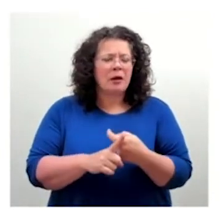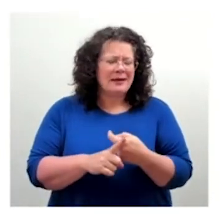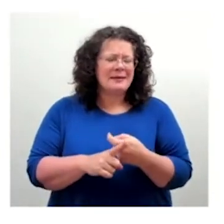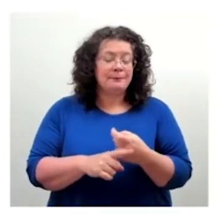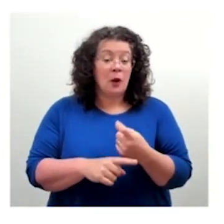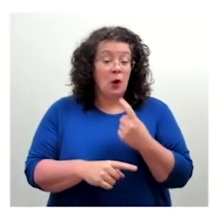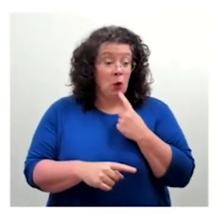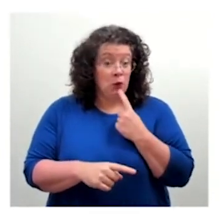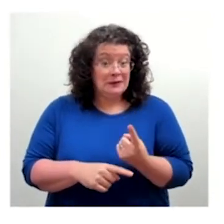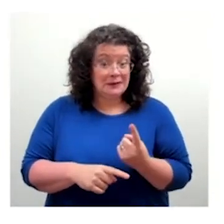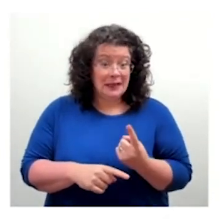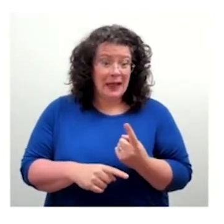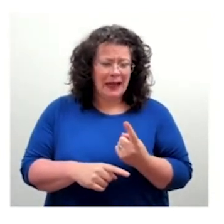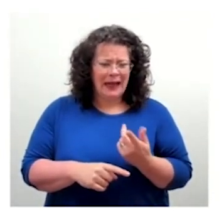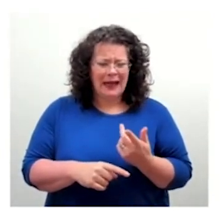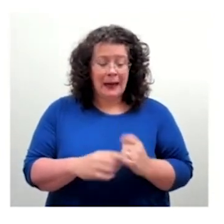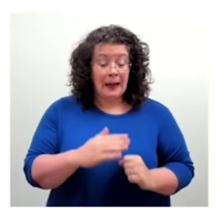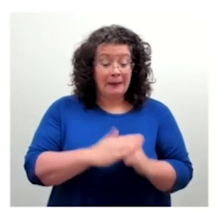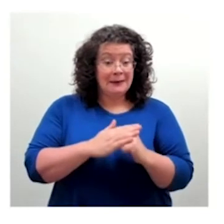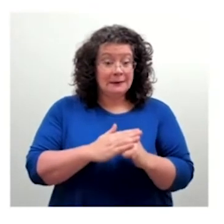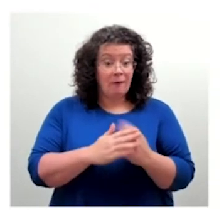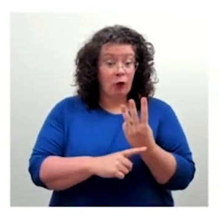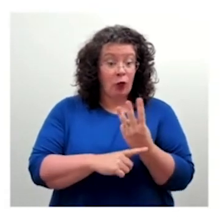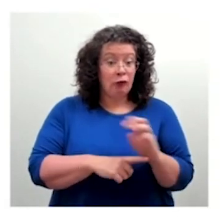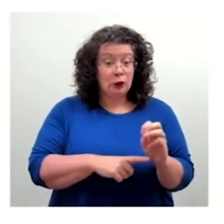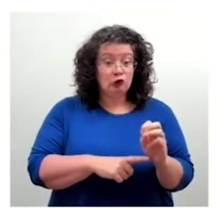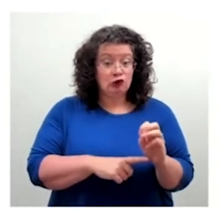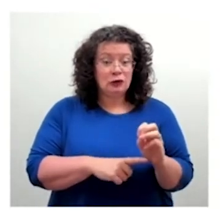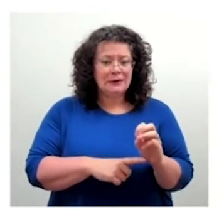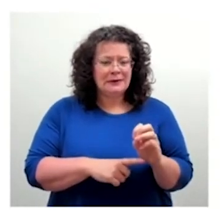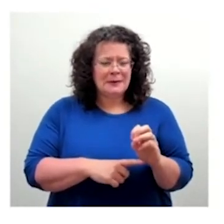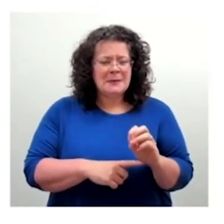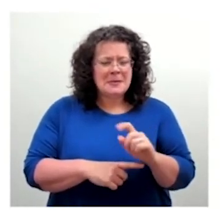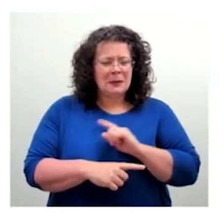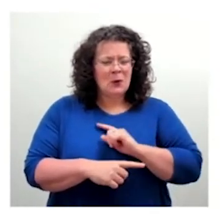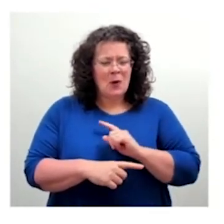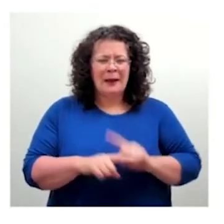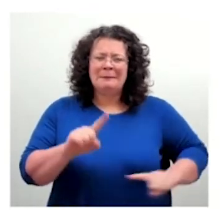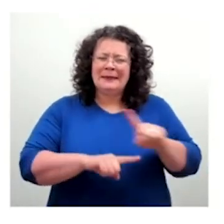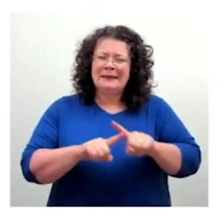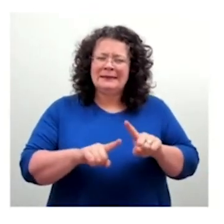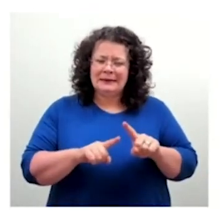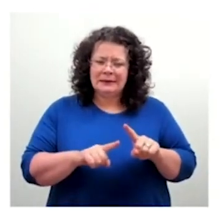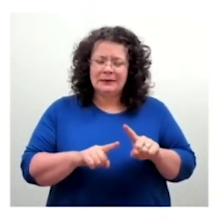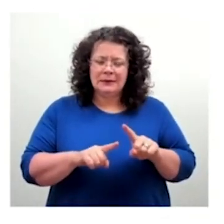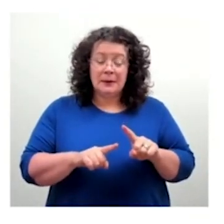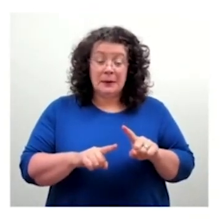way, actually, and I do think that demonstrates that's the place to get right, really, isn't it? A little bit more interactive than the live stream, where you get a